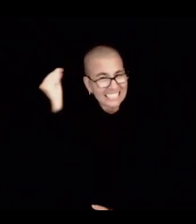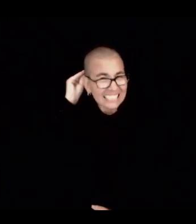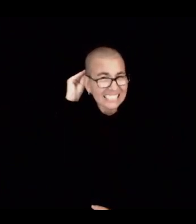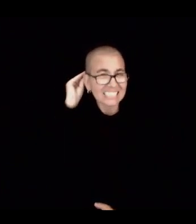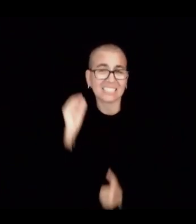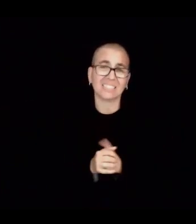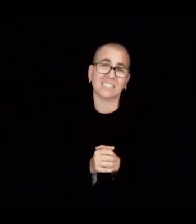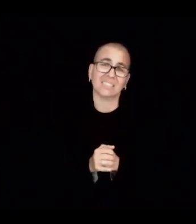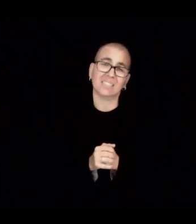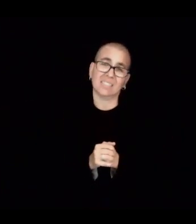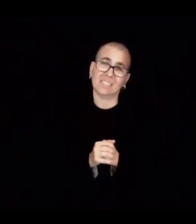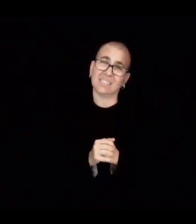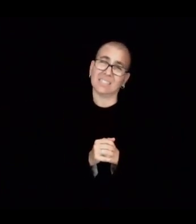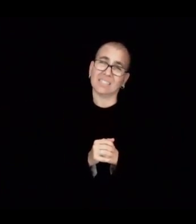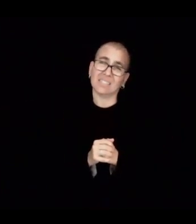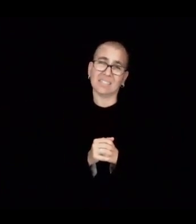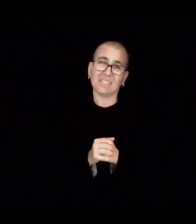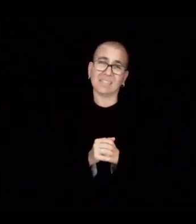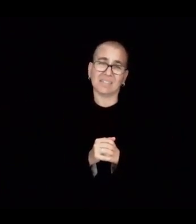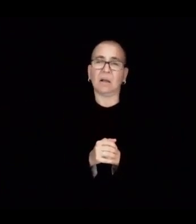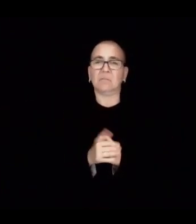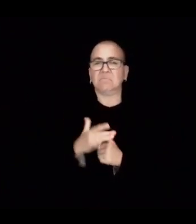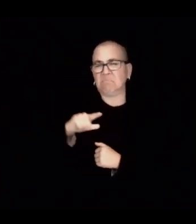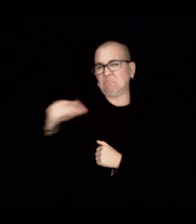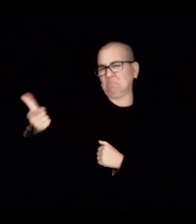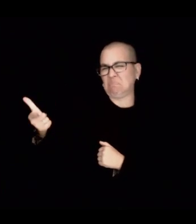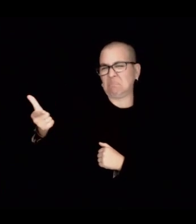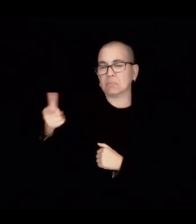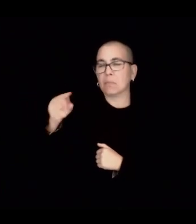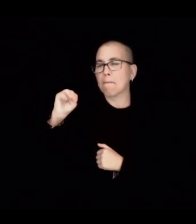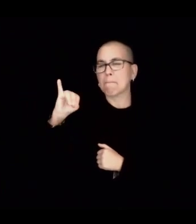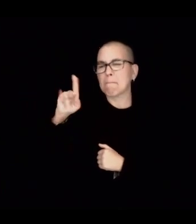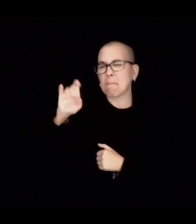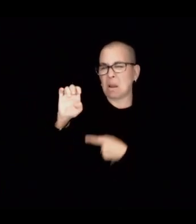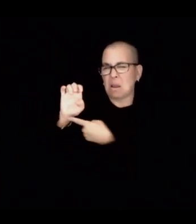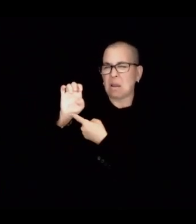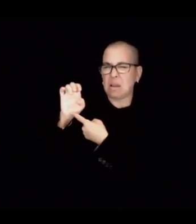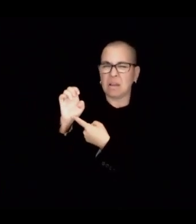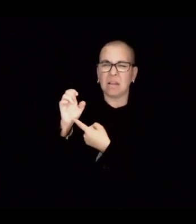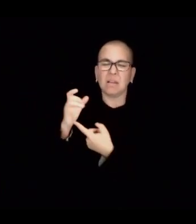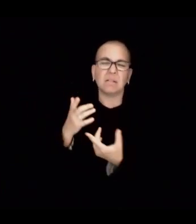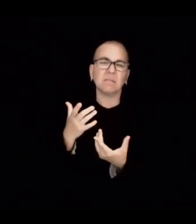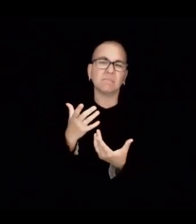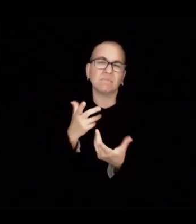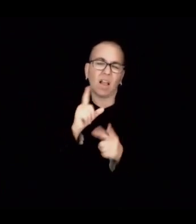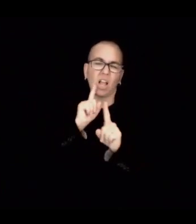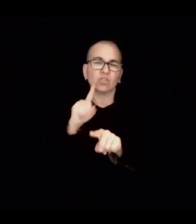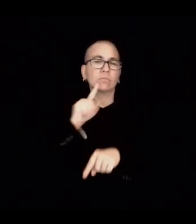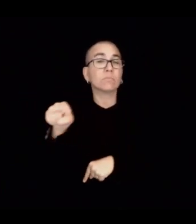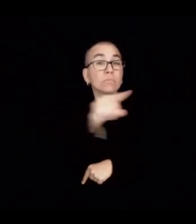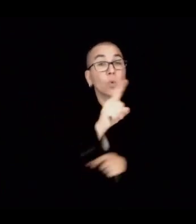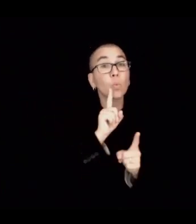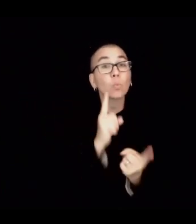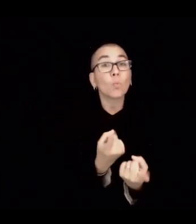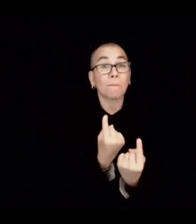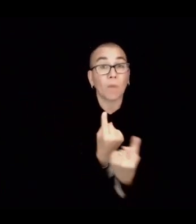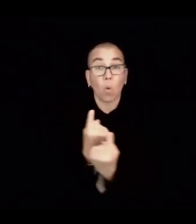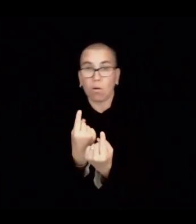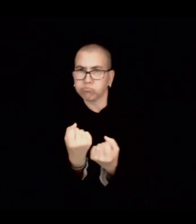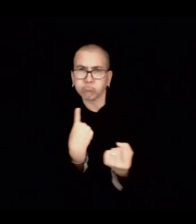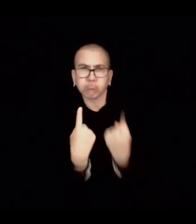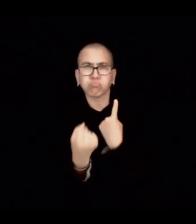it up for questions. Thanks, Chris. Yes, we'll open it up for questions now, and we'll ask, as always, that you limit yourself to one primary and